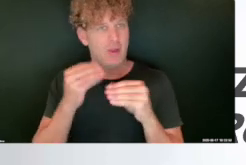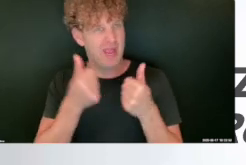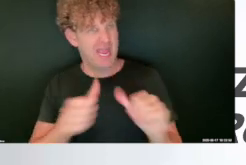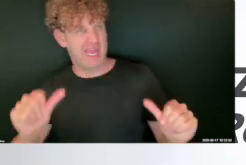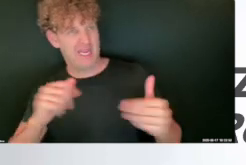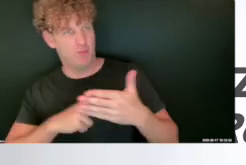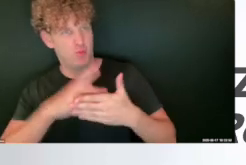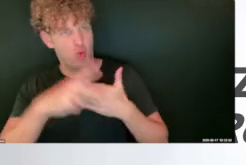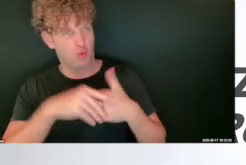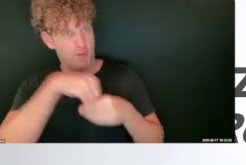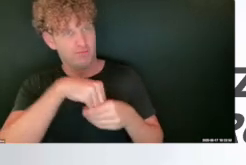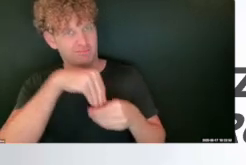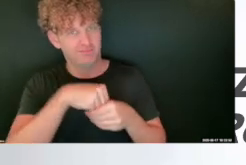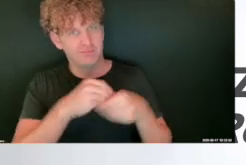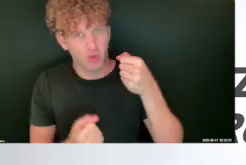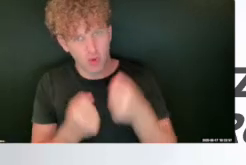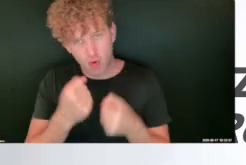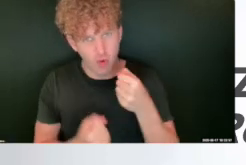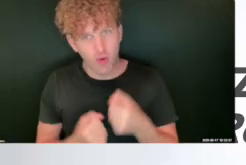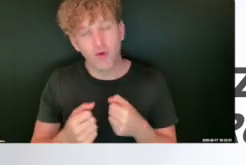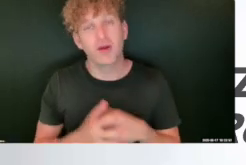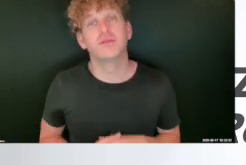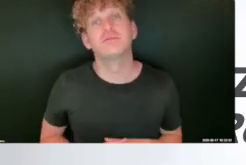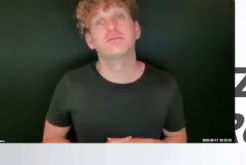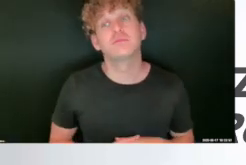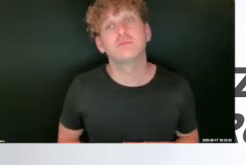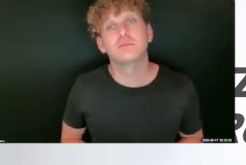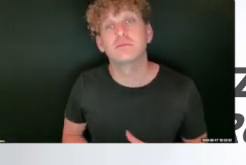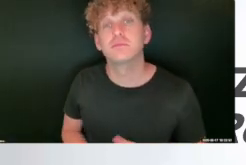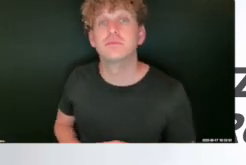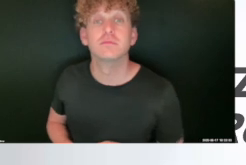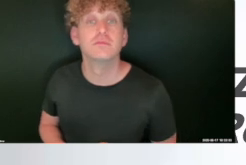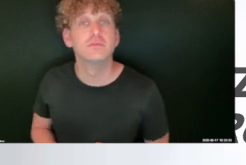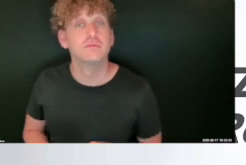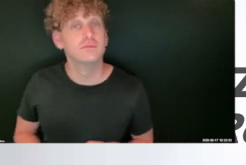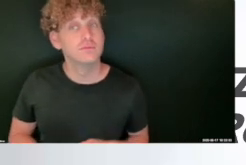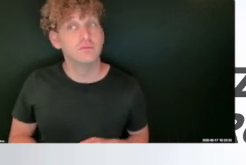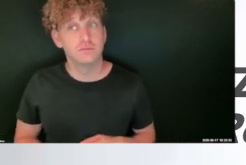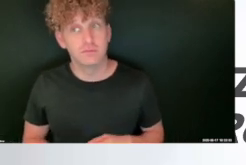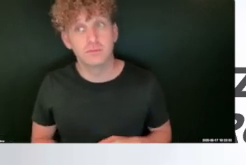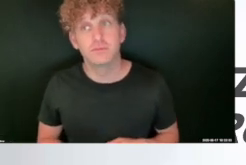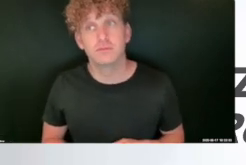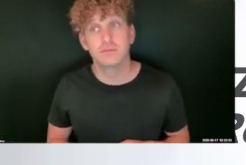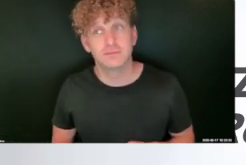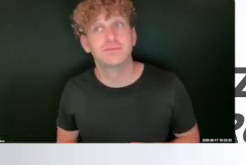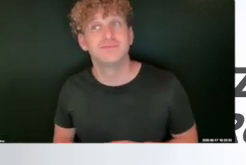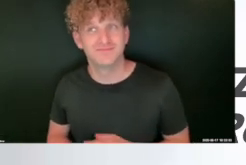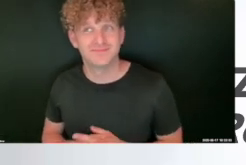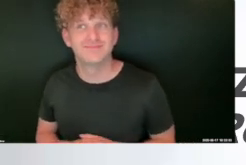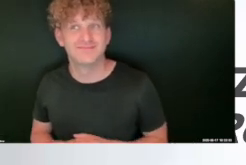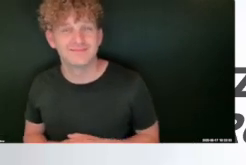The main objective is to optimize resource utilization and minimize waste, aligning with the